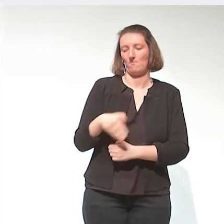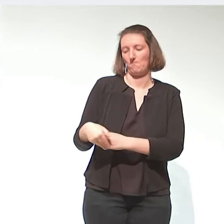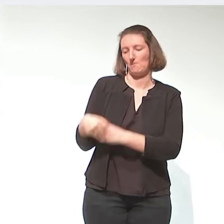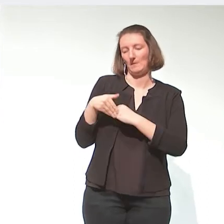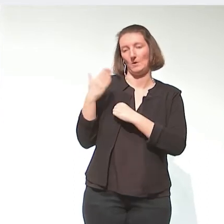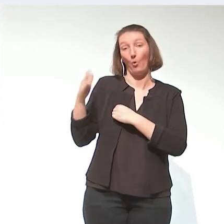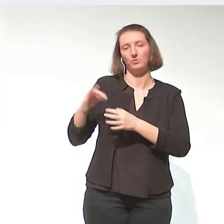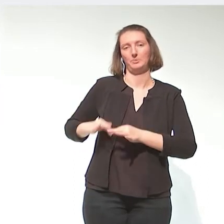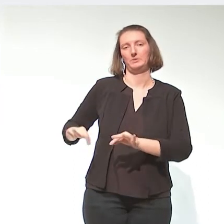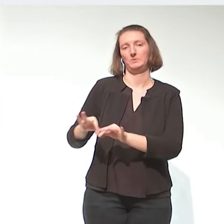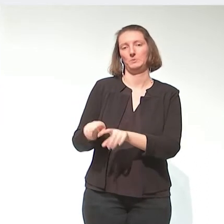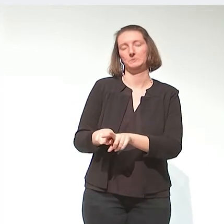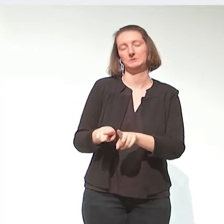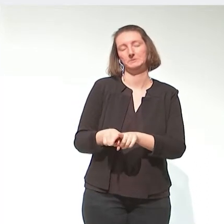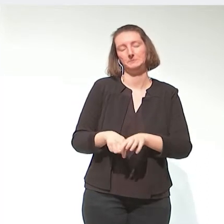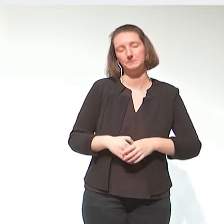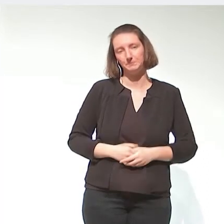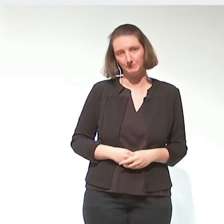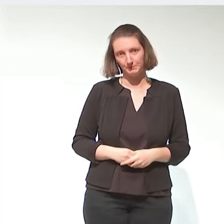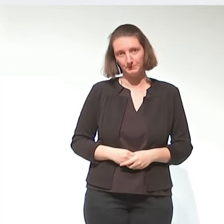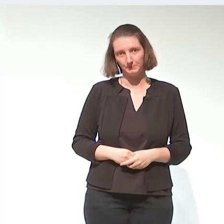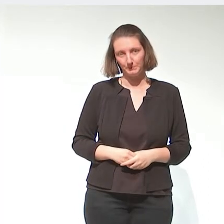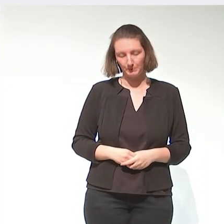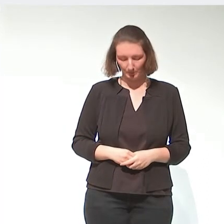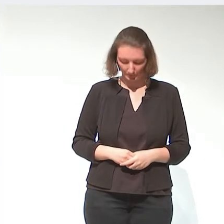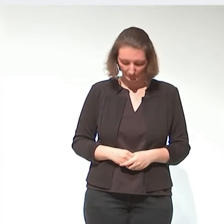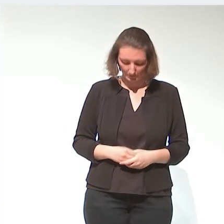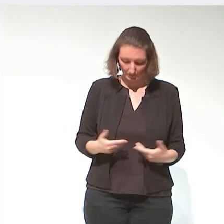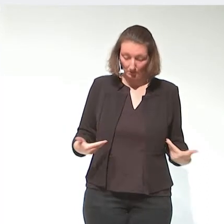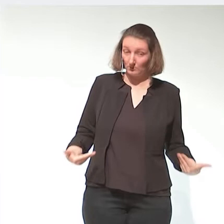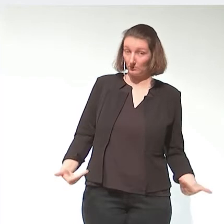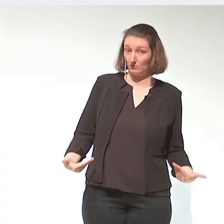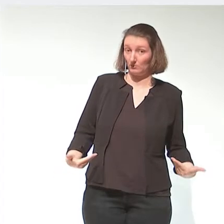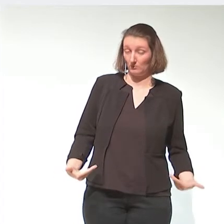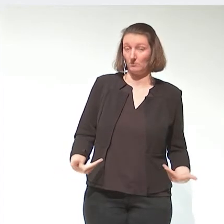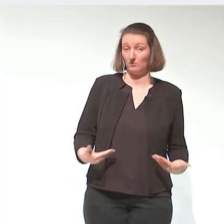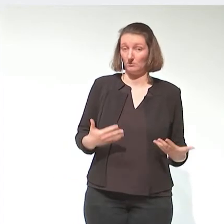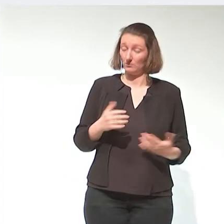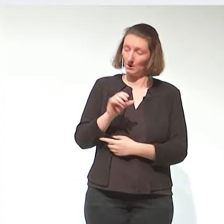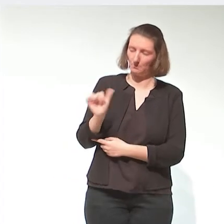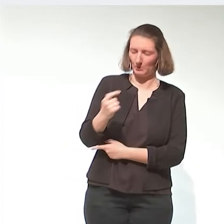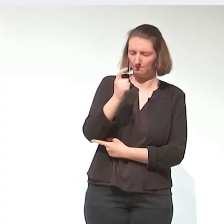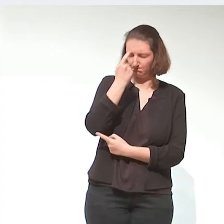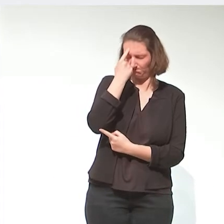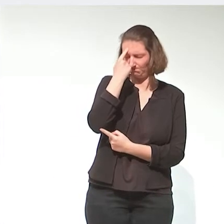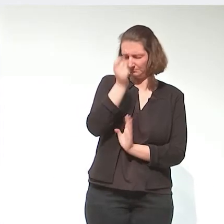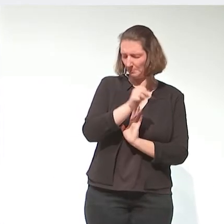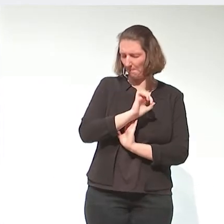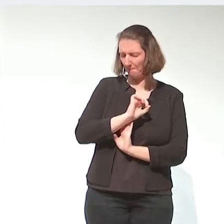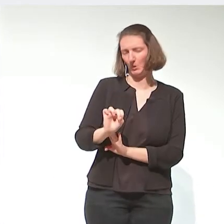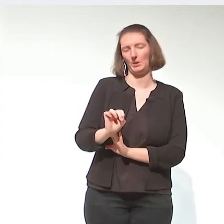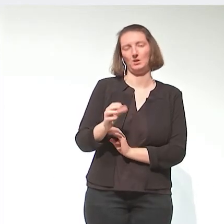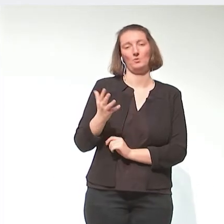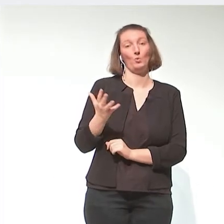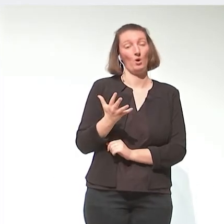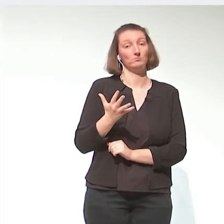First priority is to cooperate with the Ukrainian side, with Ukrainian government, which